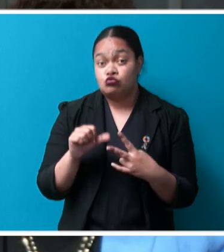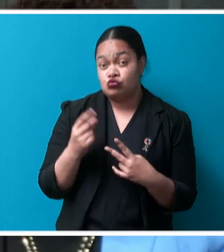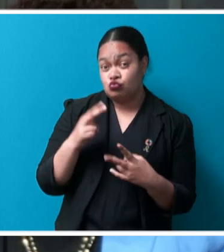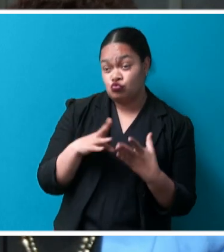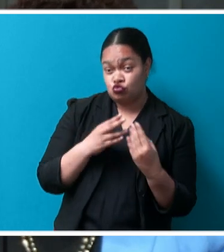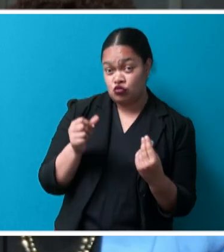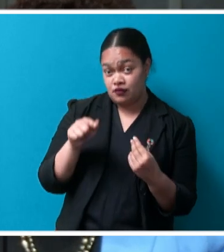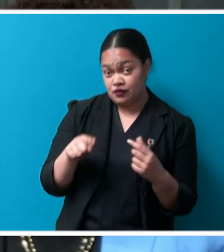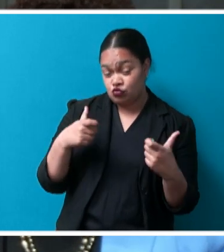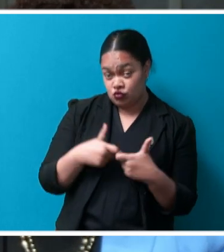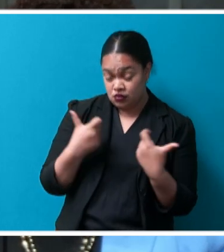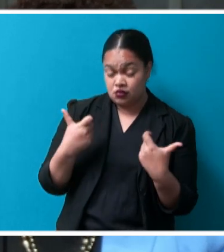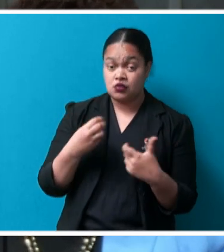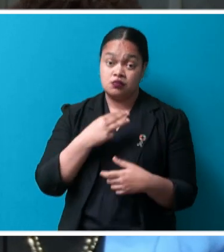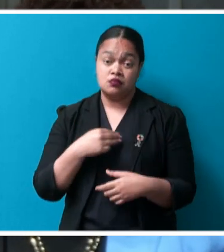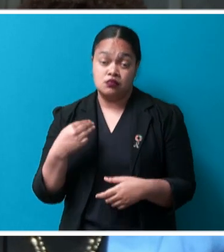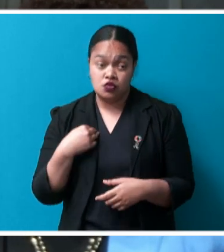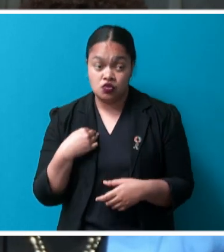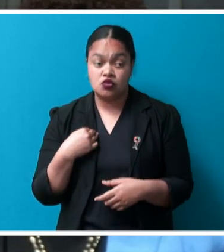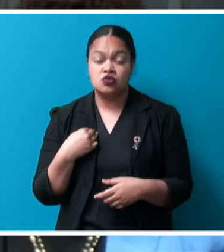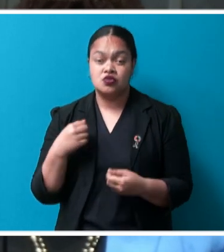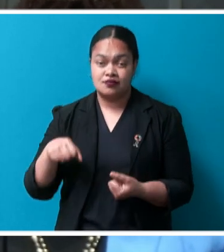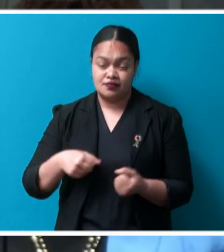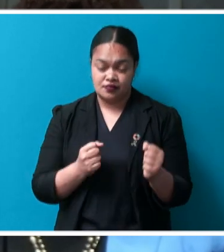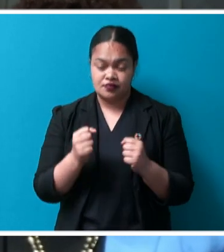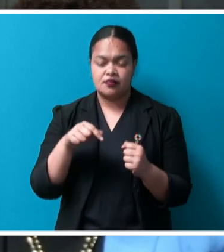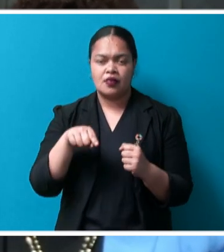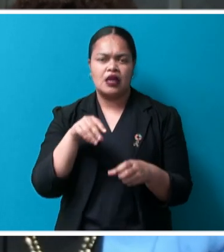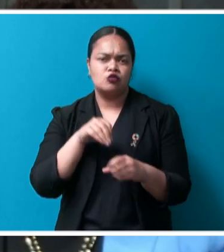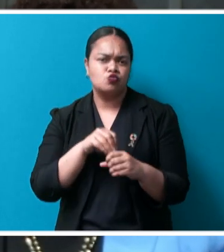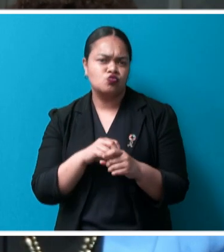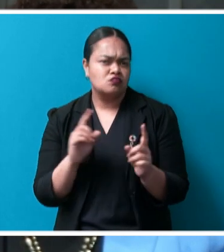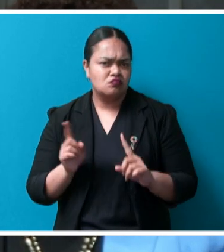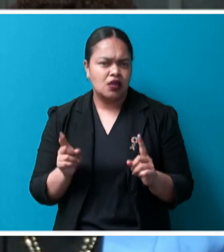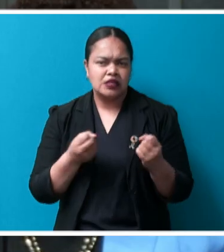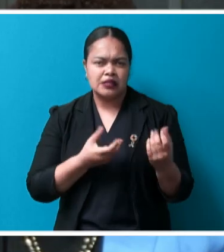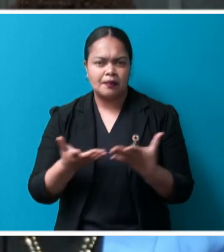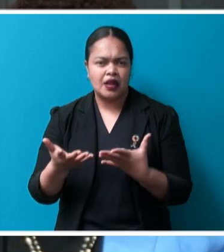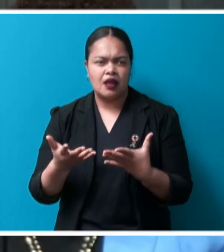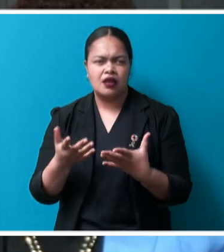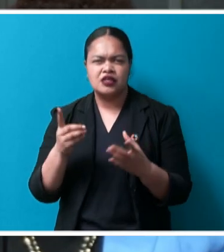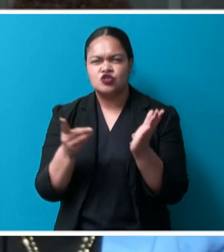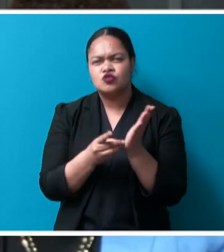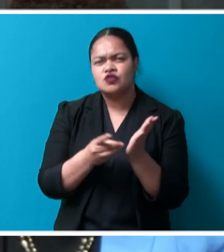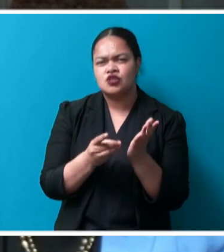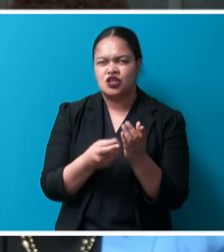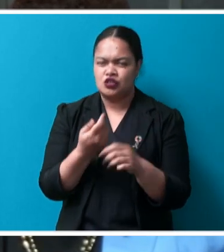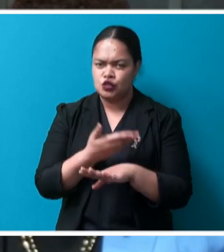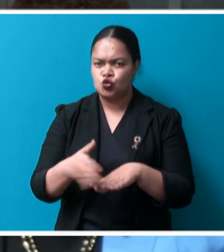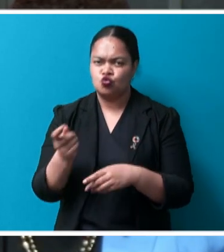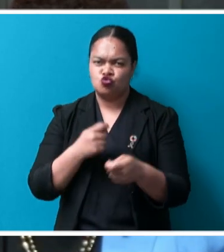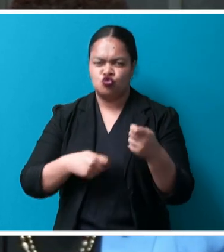operational challenges, the Ministry strategic intervention includes supply chain digital reforms,